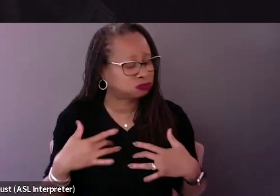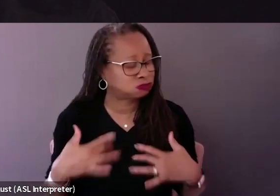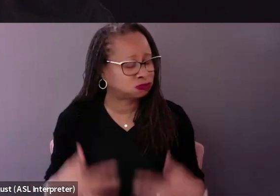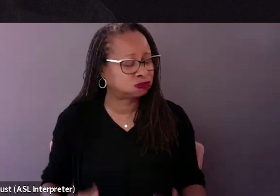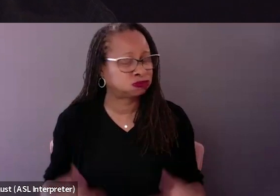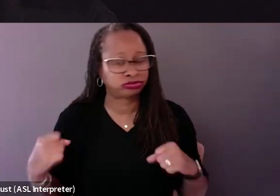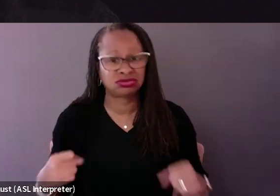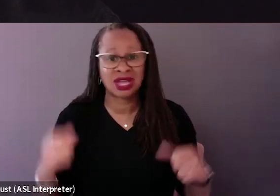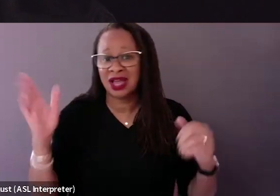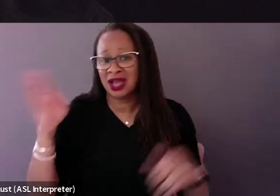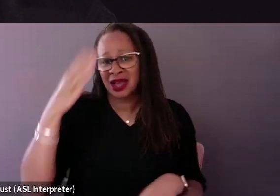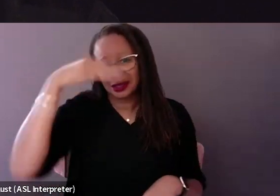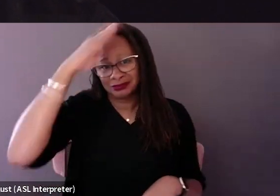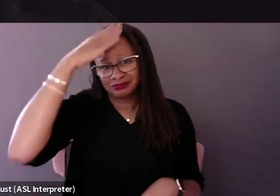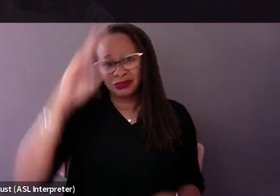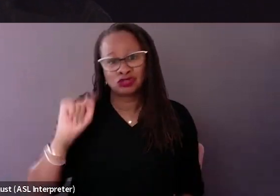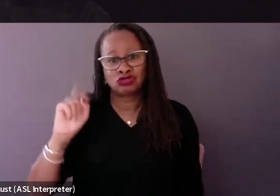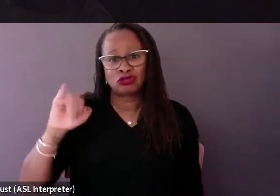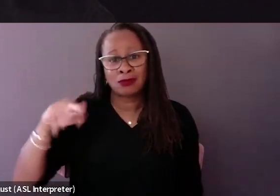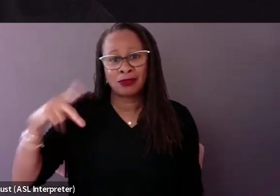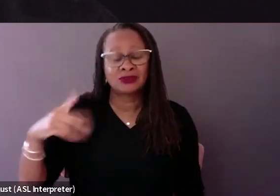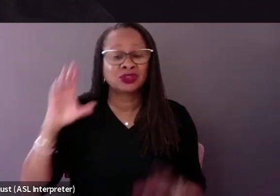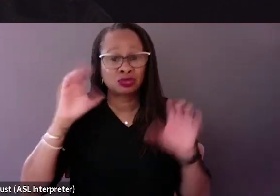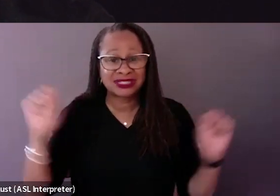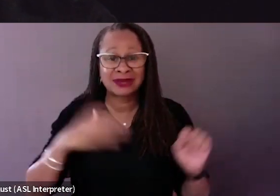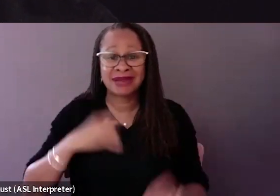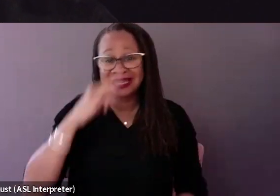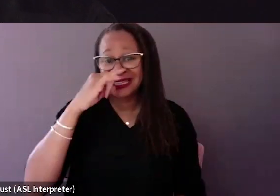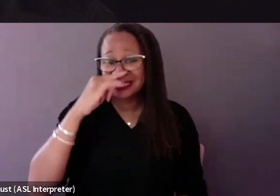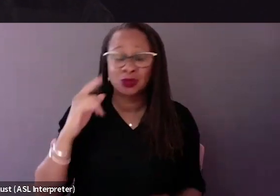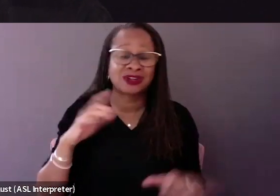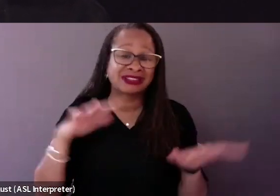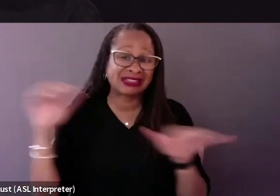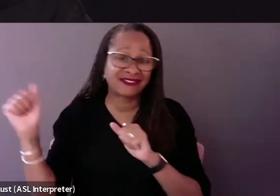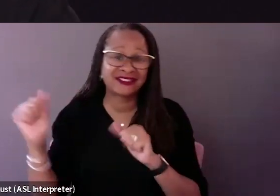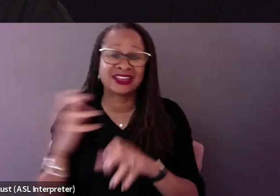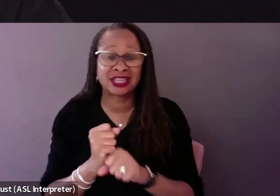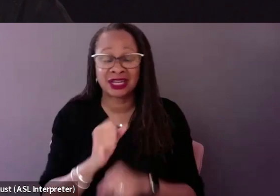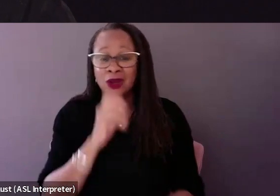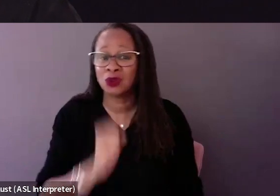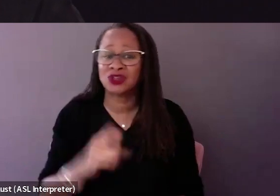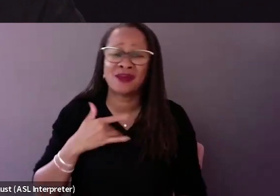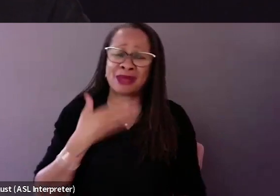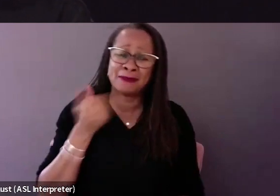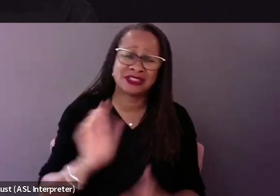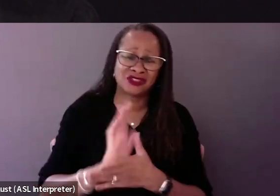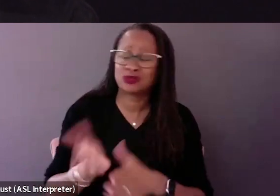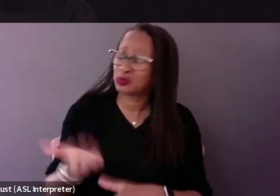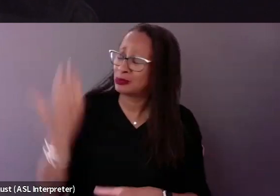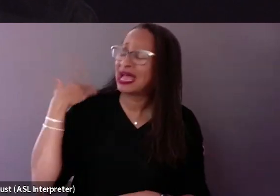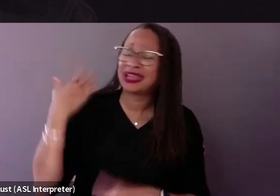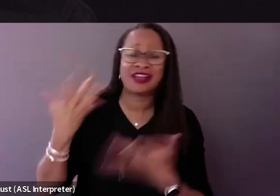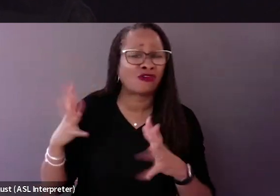Trump was president, COVID was driving, my kids were leaving, I'm getting older, I felt like my best films were behind me. And I